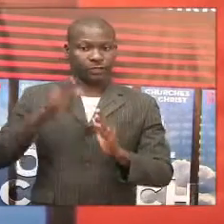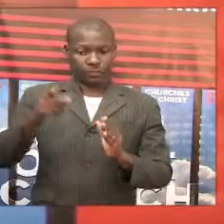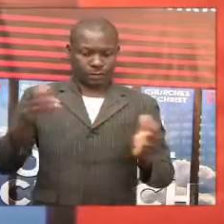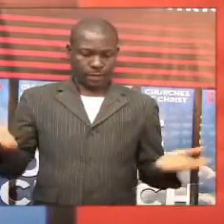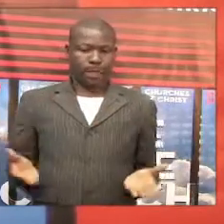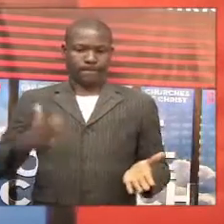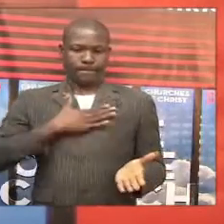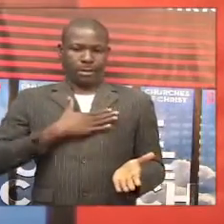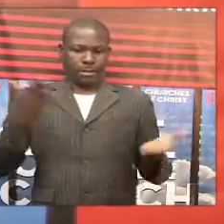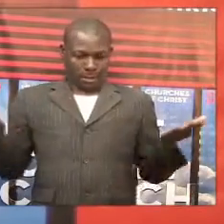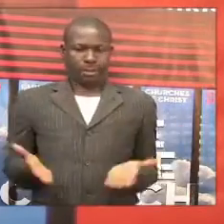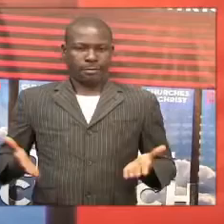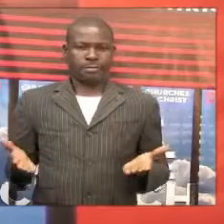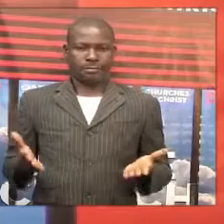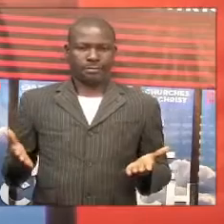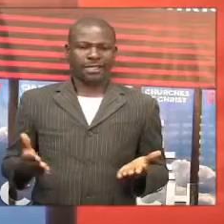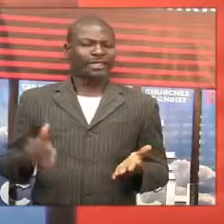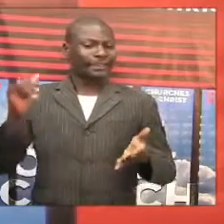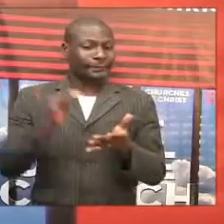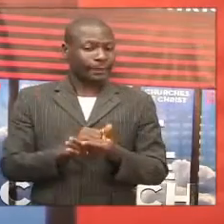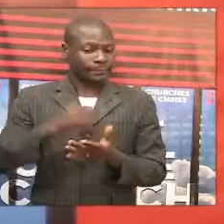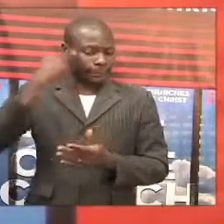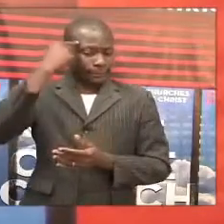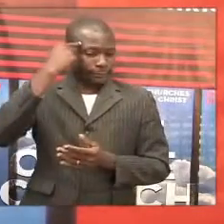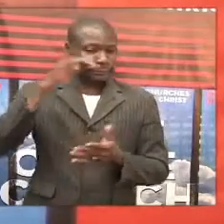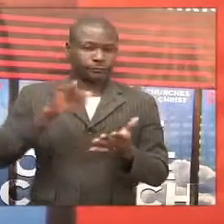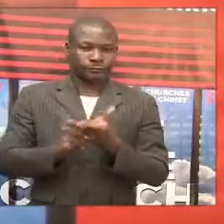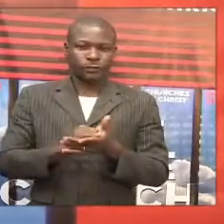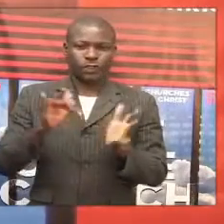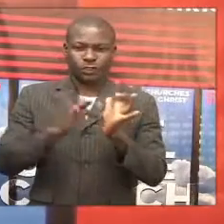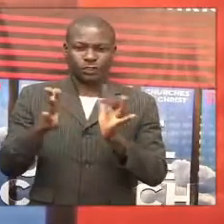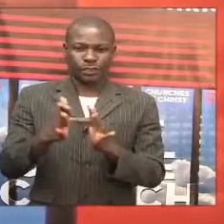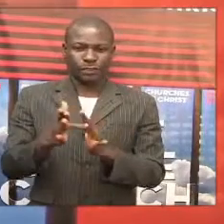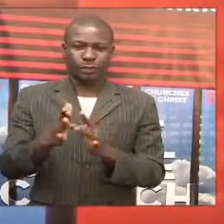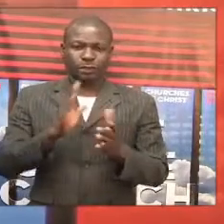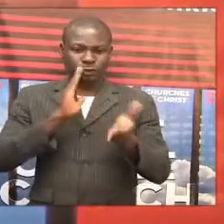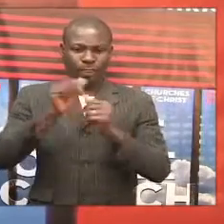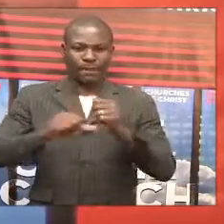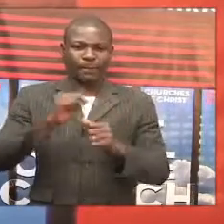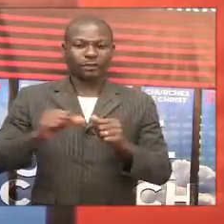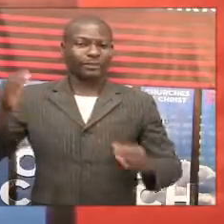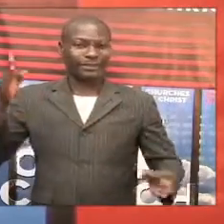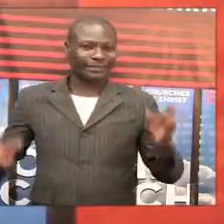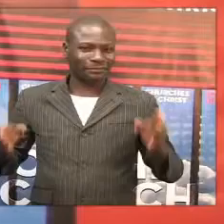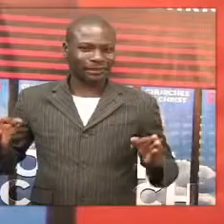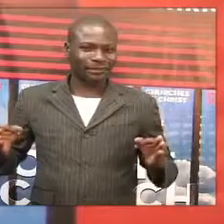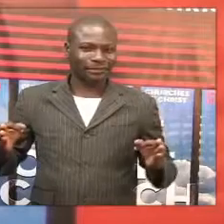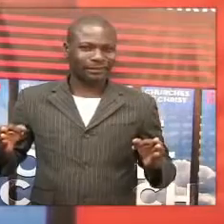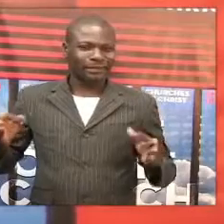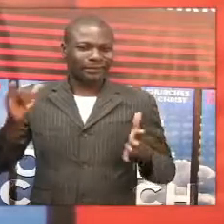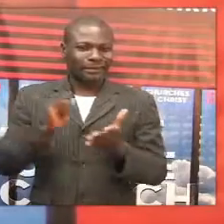Minye. Idea no any say. Yewra Jesus Christ e kasafa atemwo. Ah,